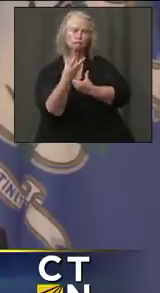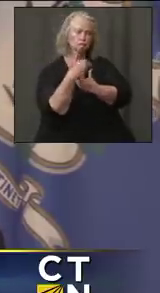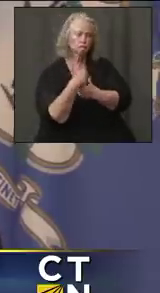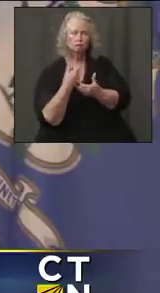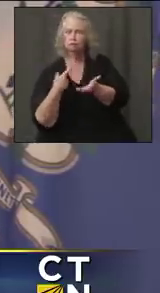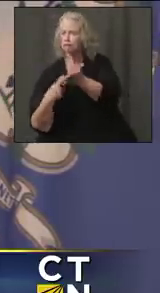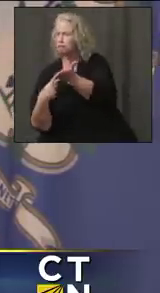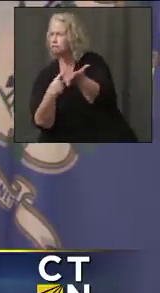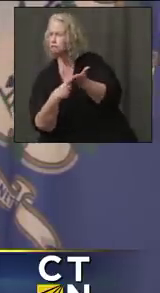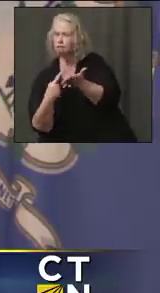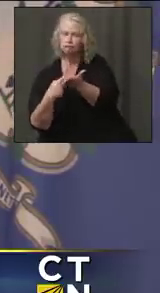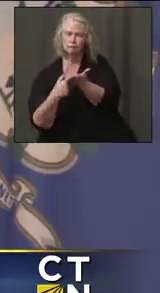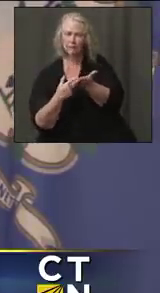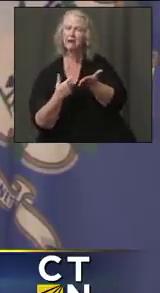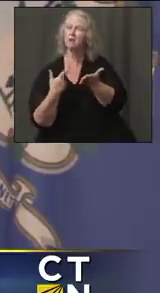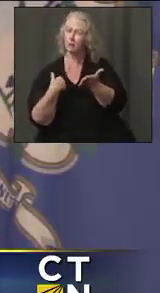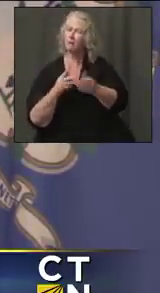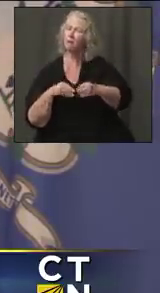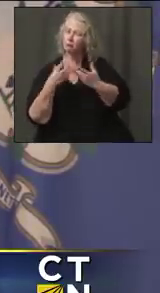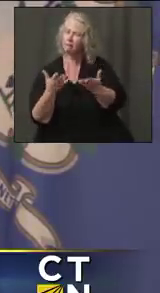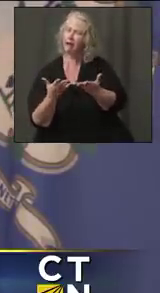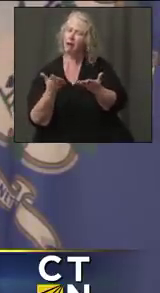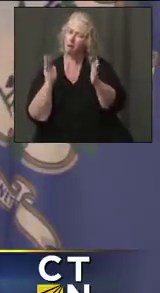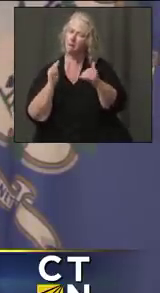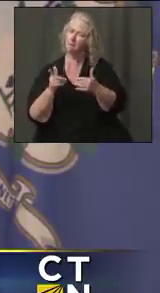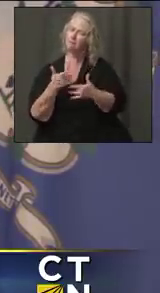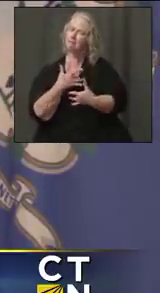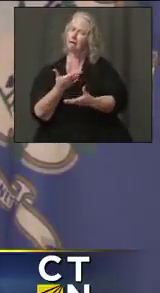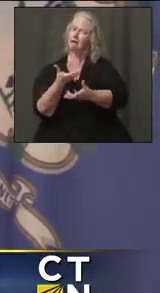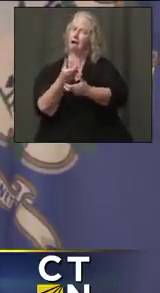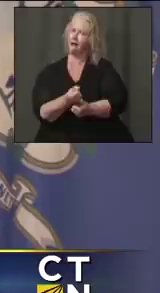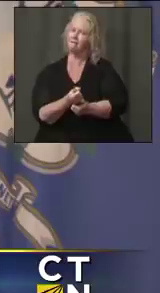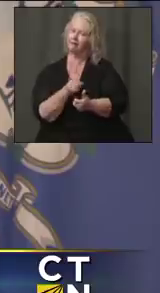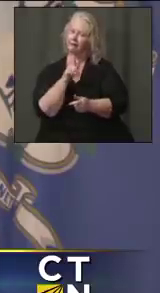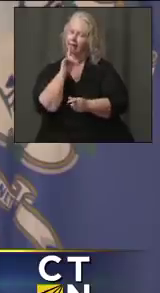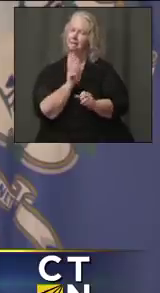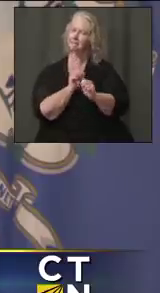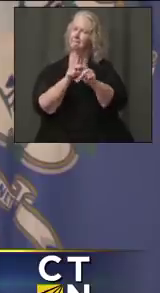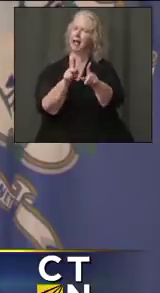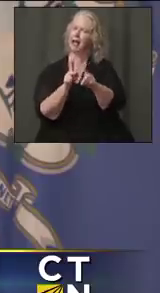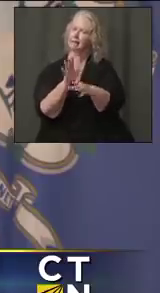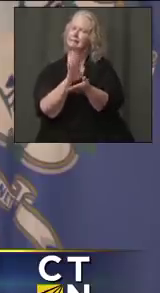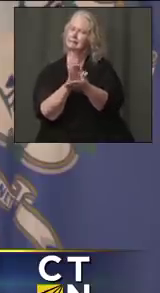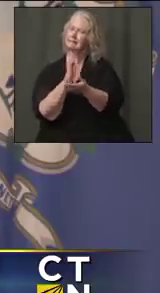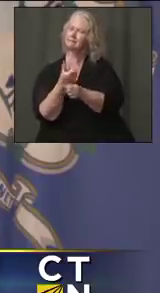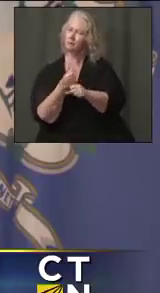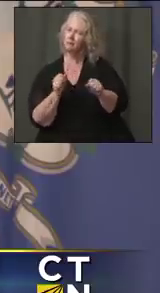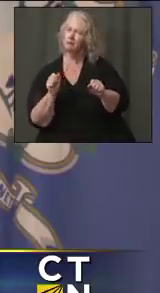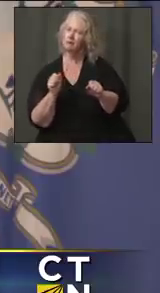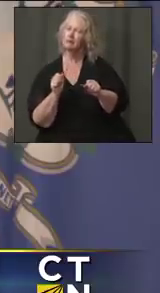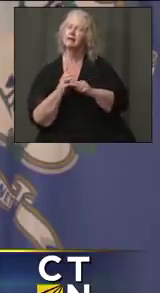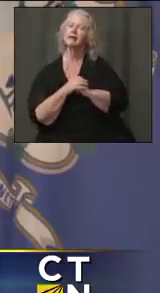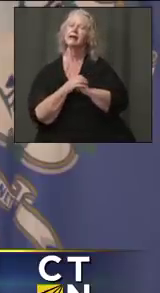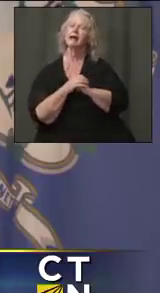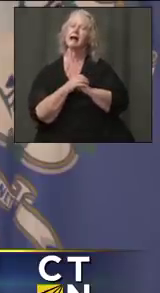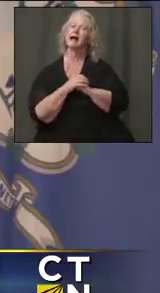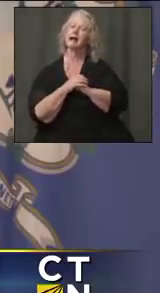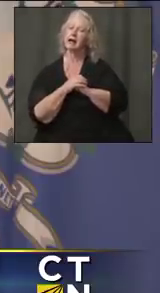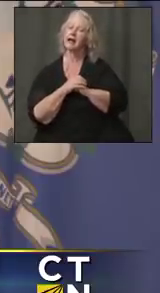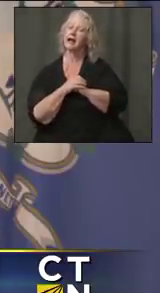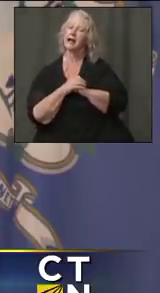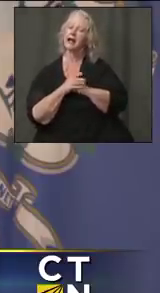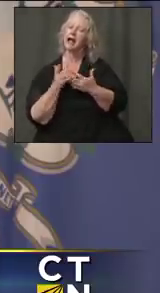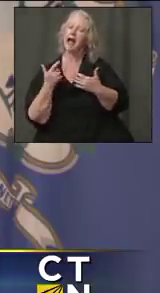confidence that we can get your kids back to school safely. And that's what we're trying to do today and going forward. I'm